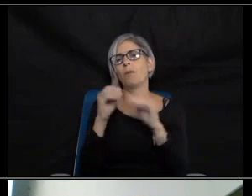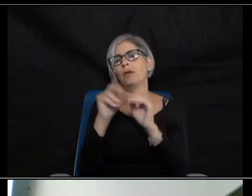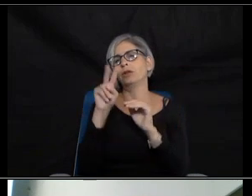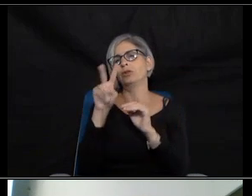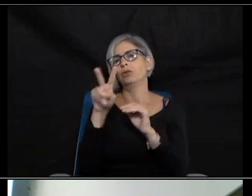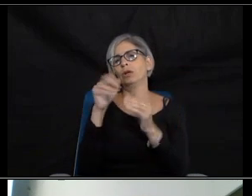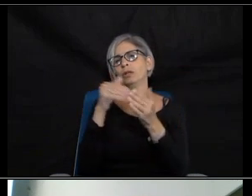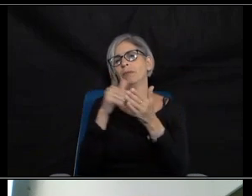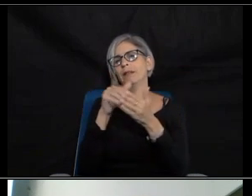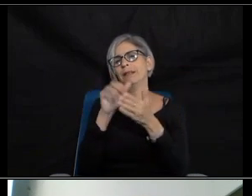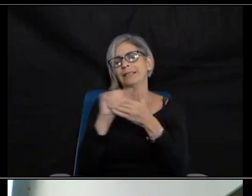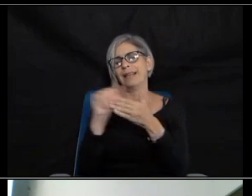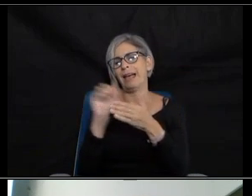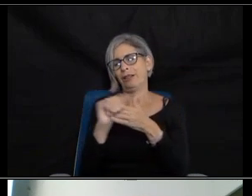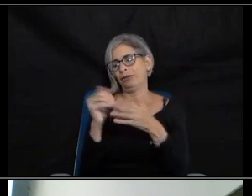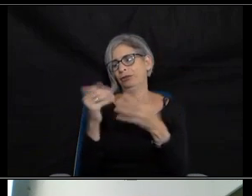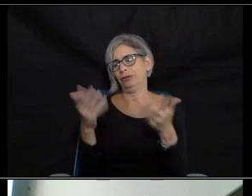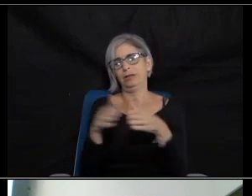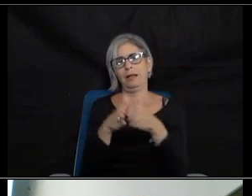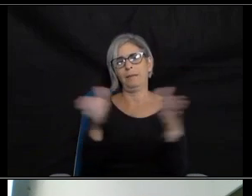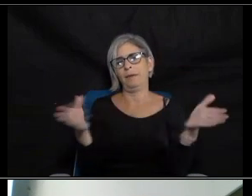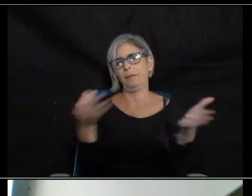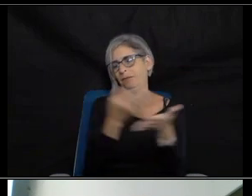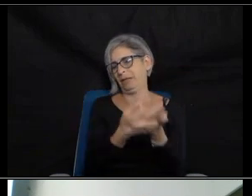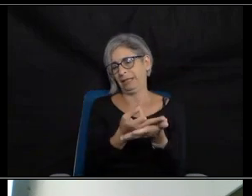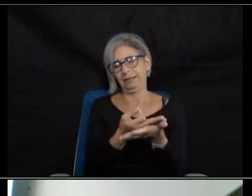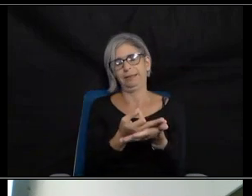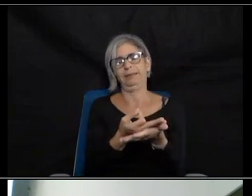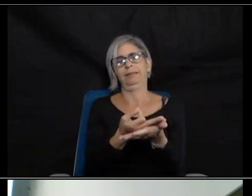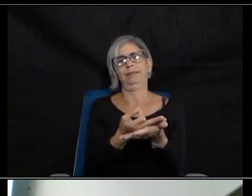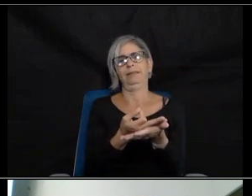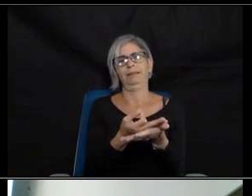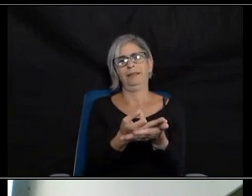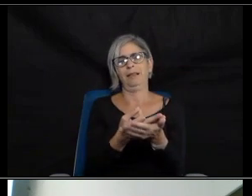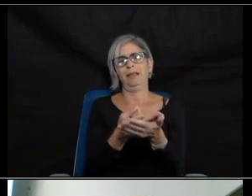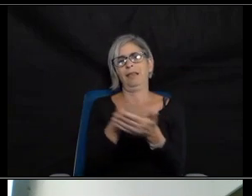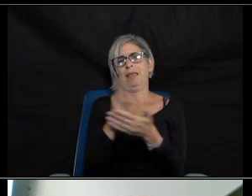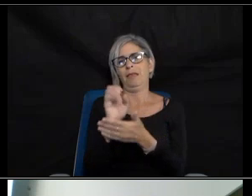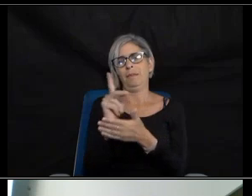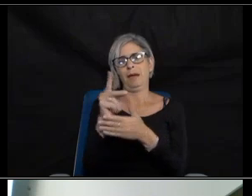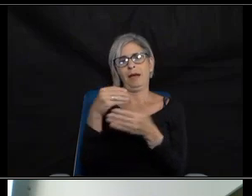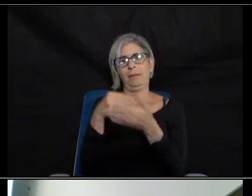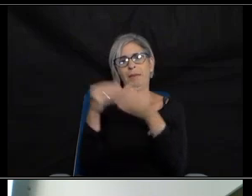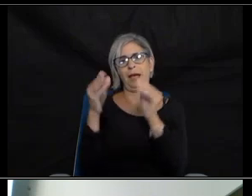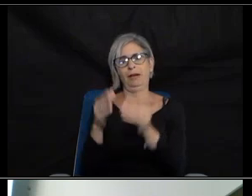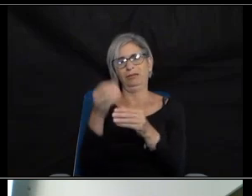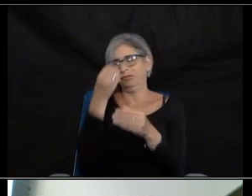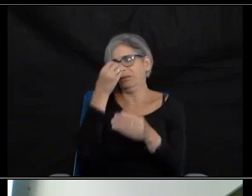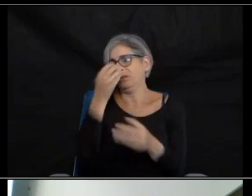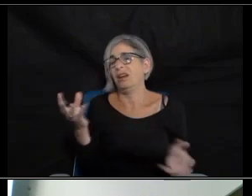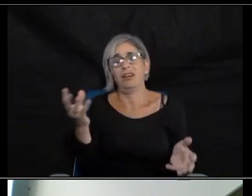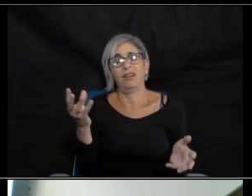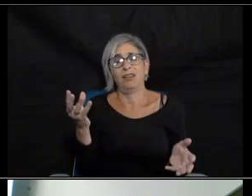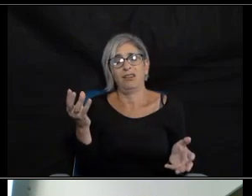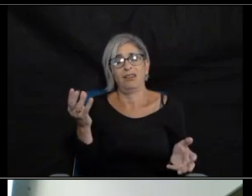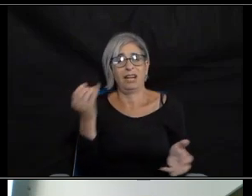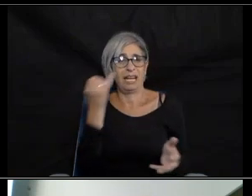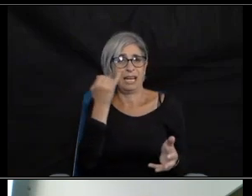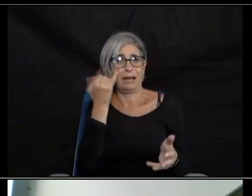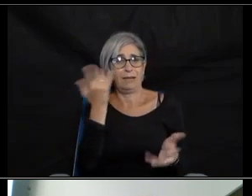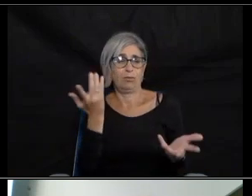of bond issuances in public finance, that the bond buyers do not care whether or not we've